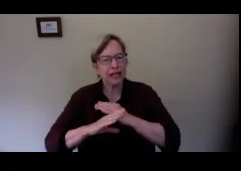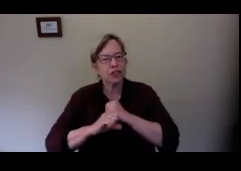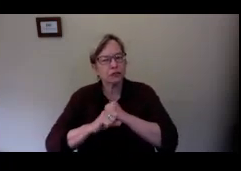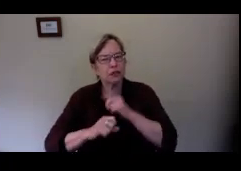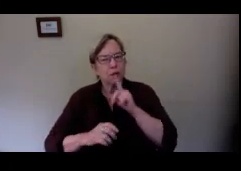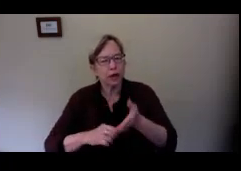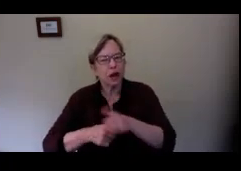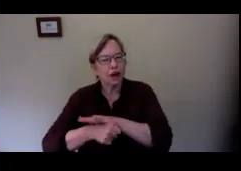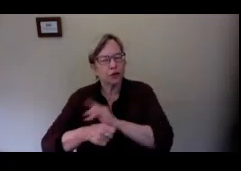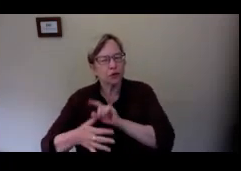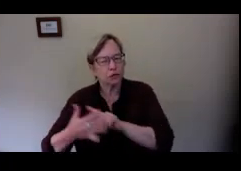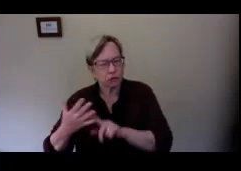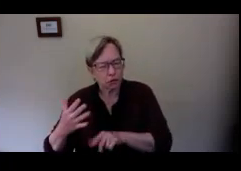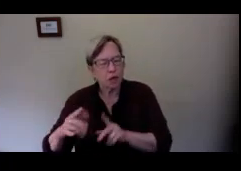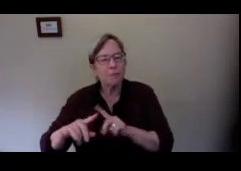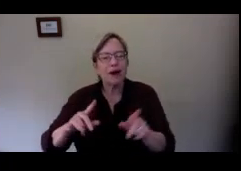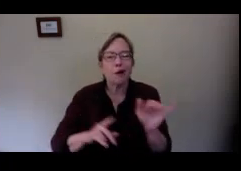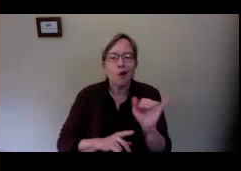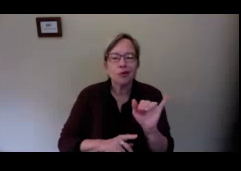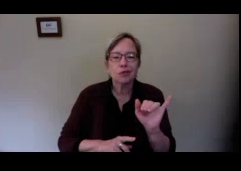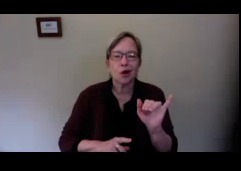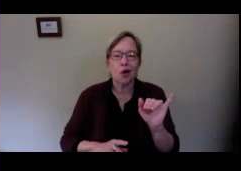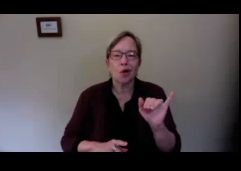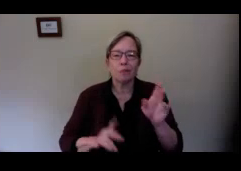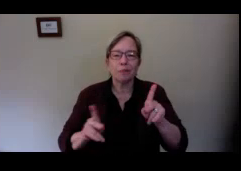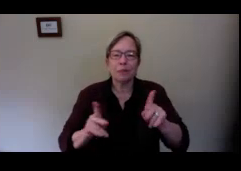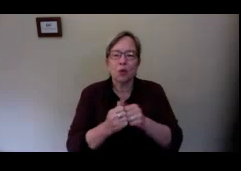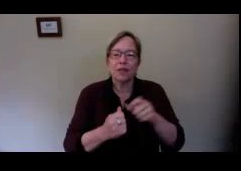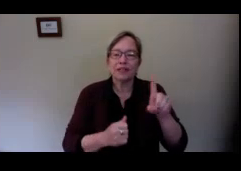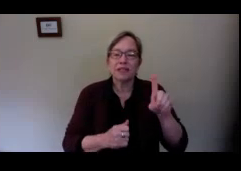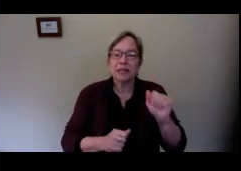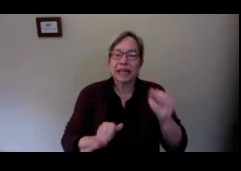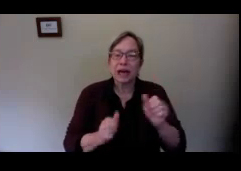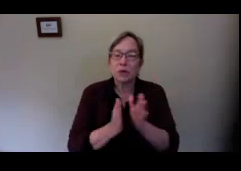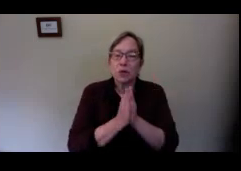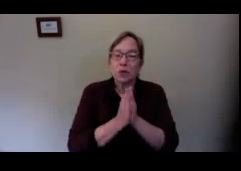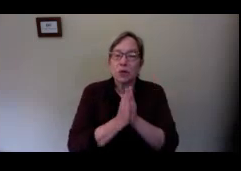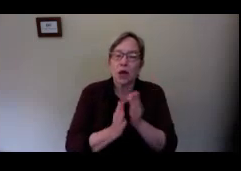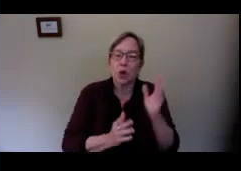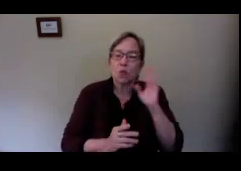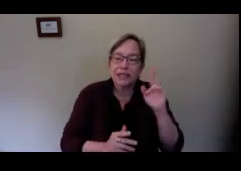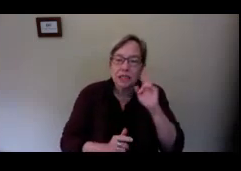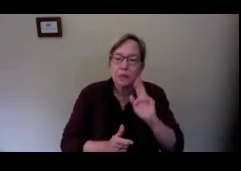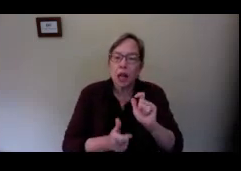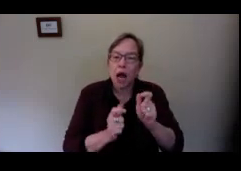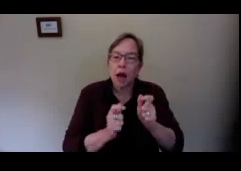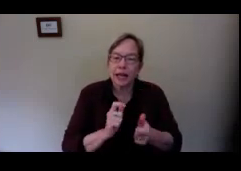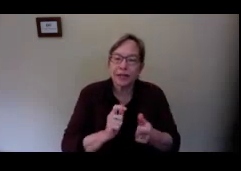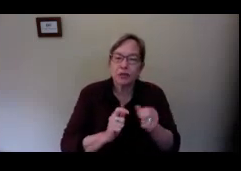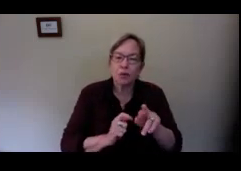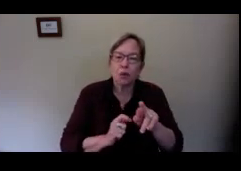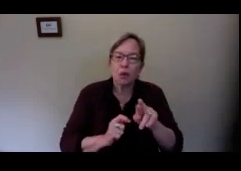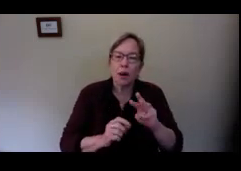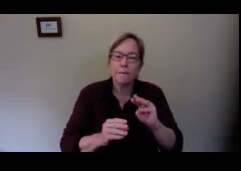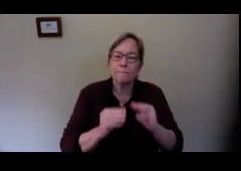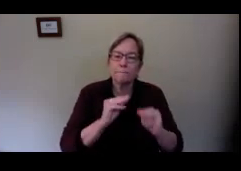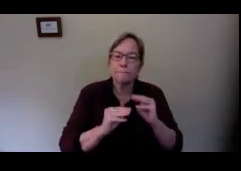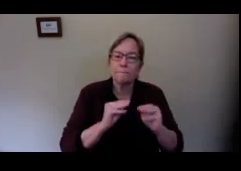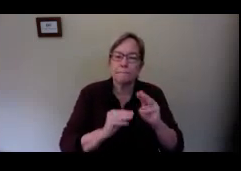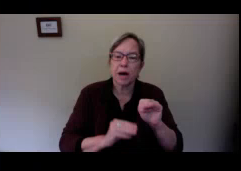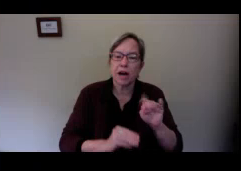with disabilities may also request reasonable accommodation or a modification that are needed to use and enjoy